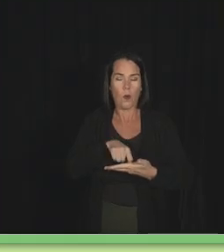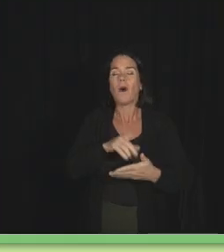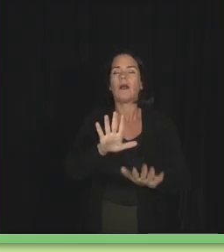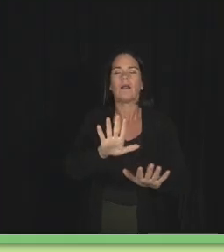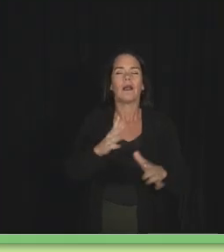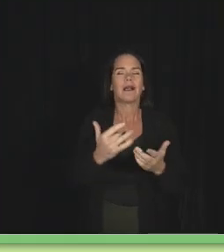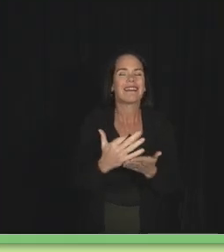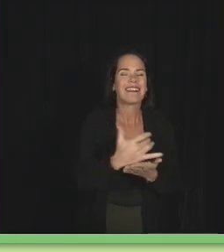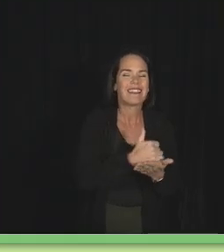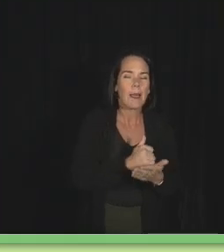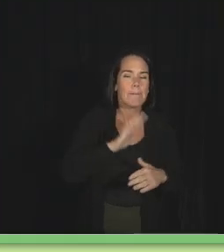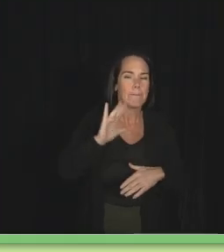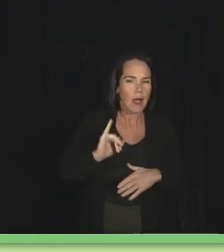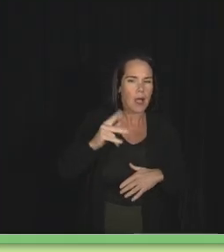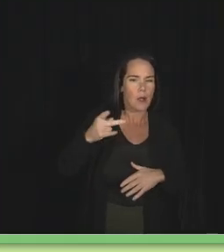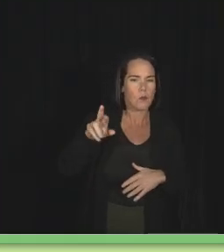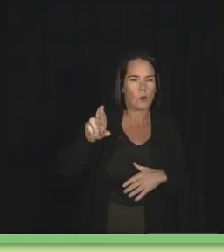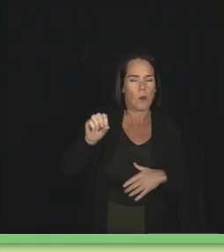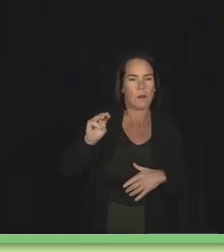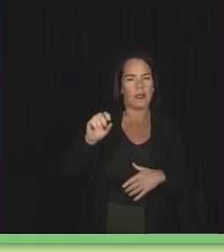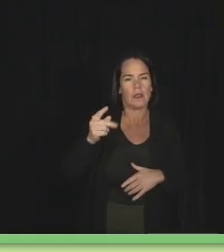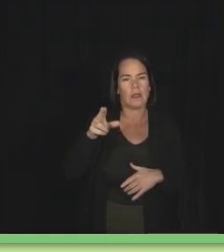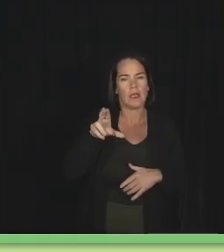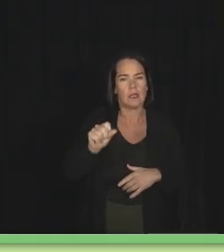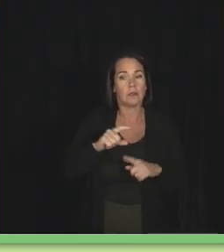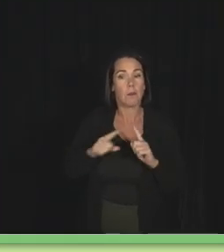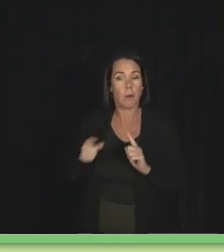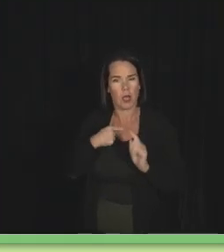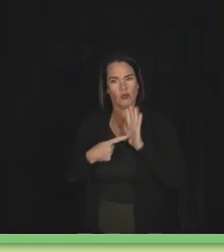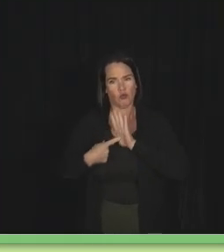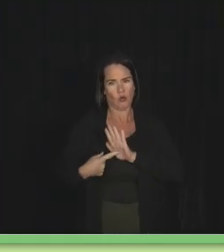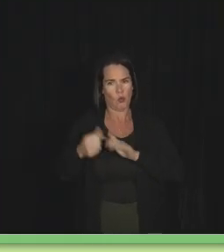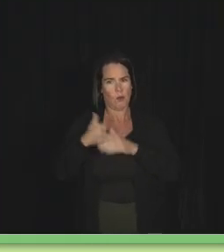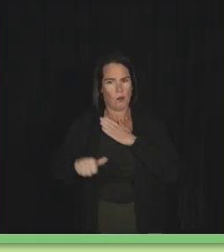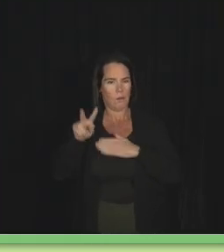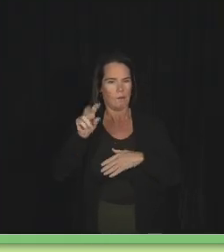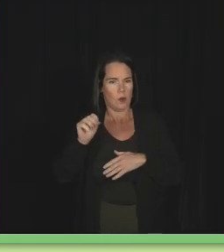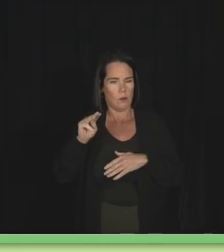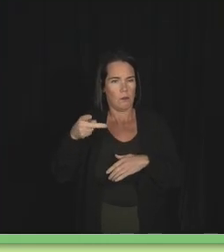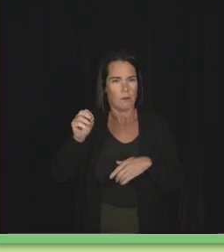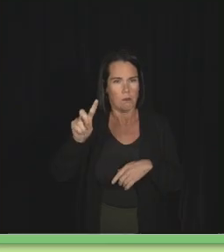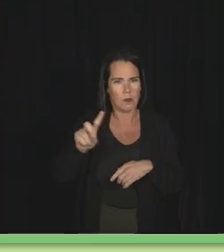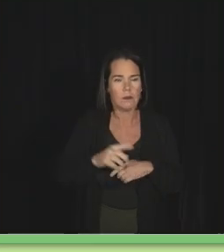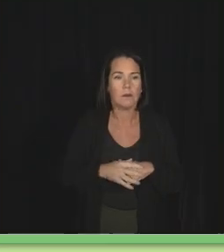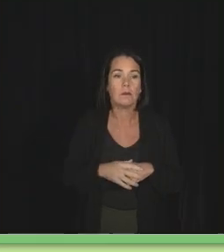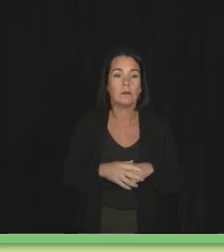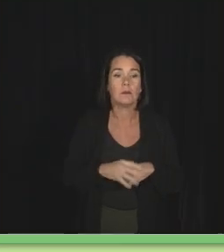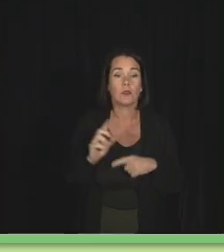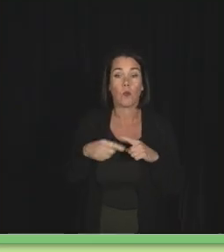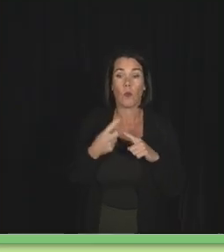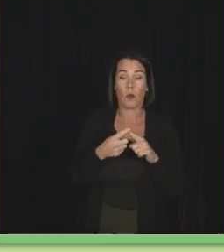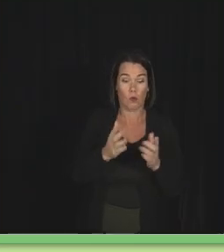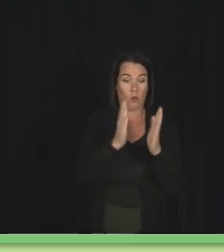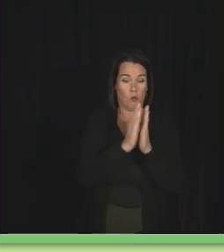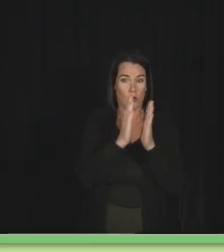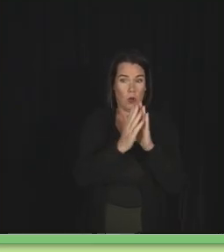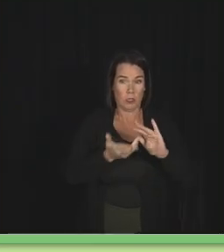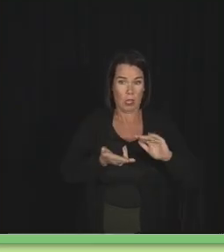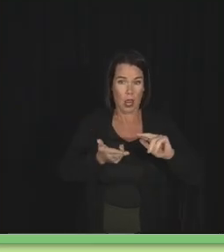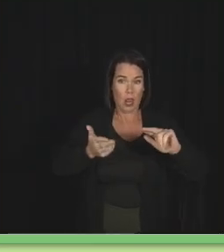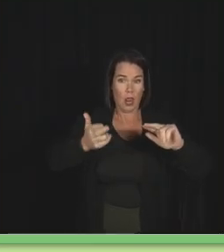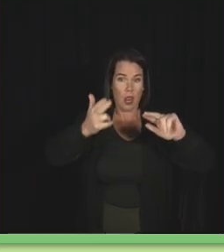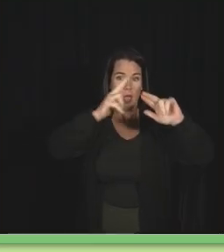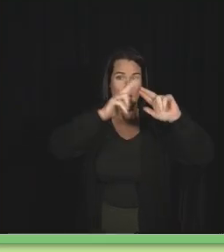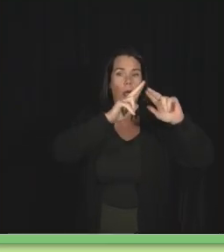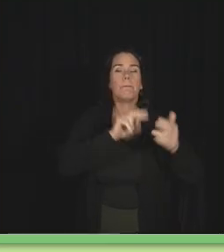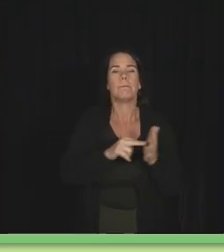the platform's Prometheus service. So once the number of requests running goes up, I should see